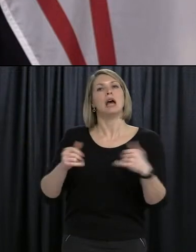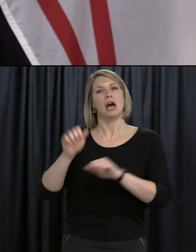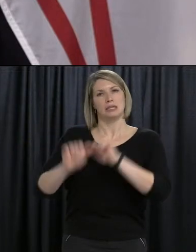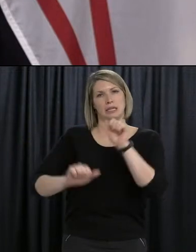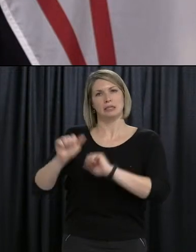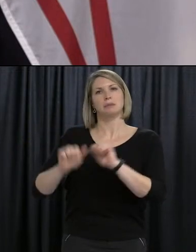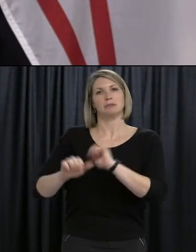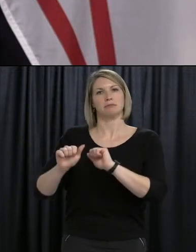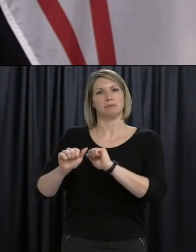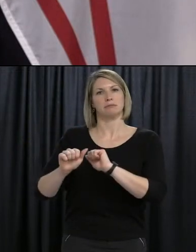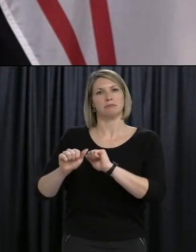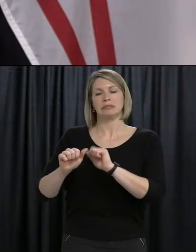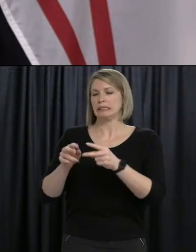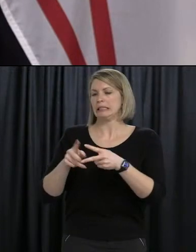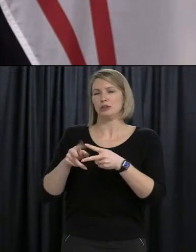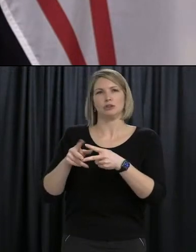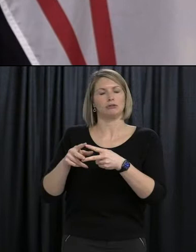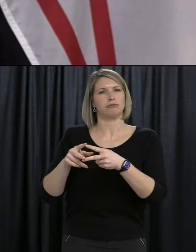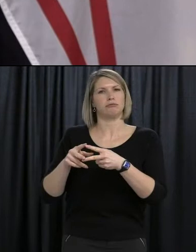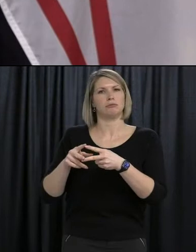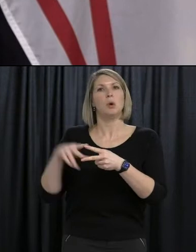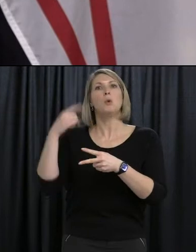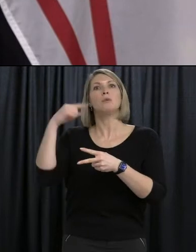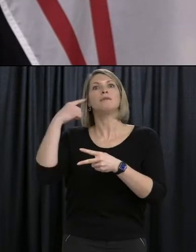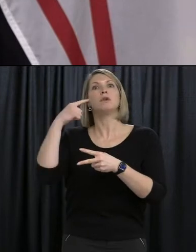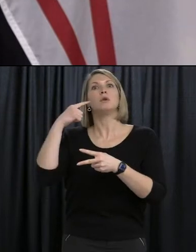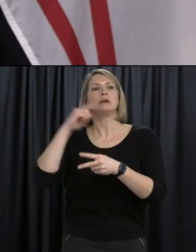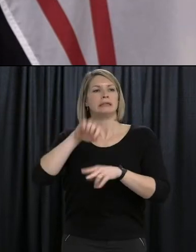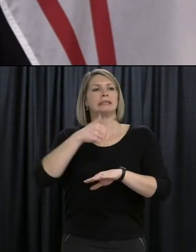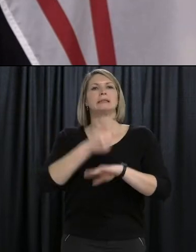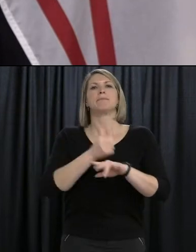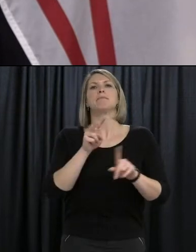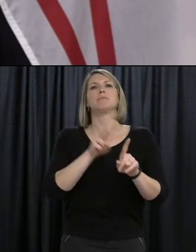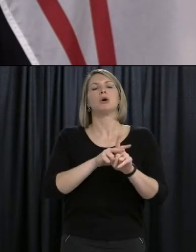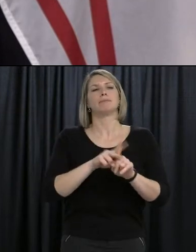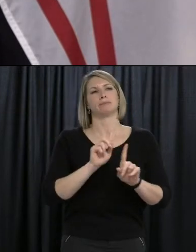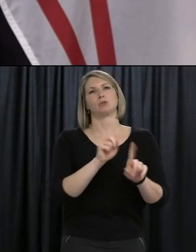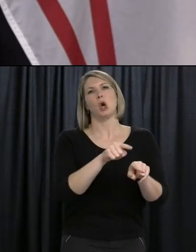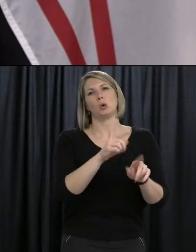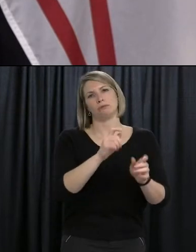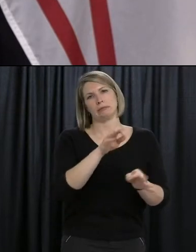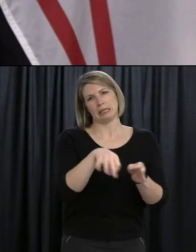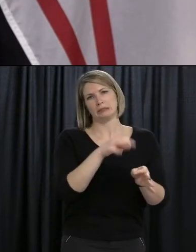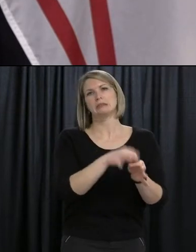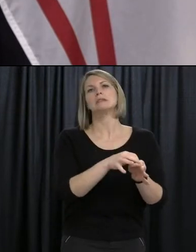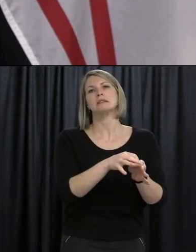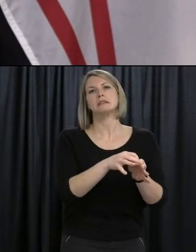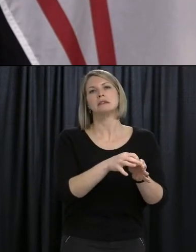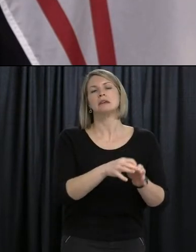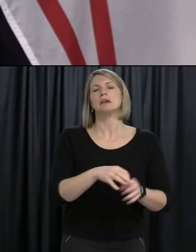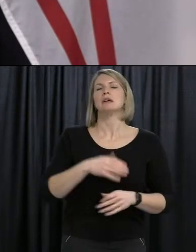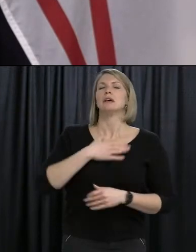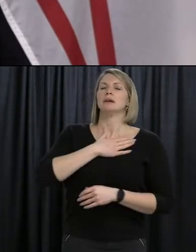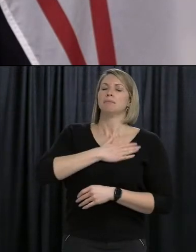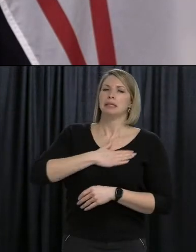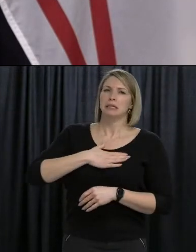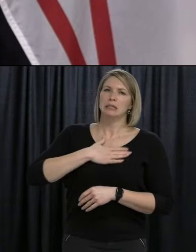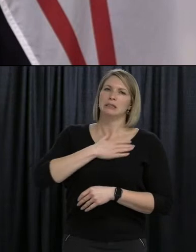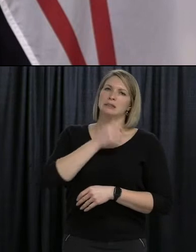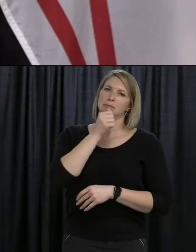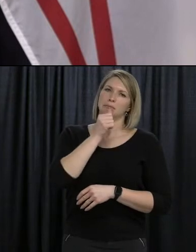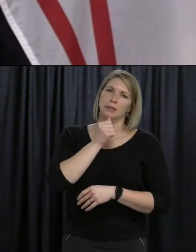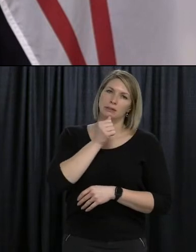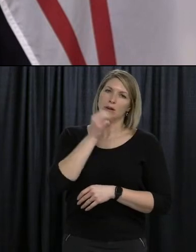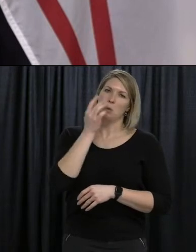to a computer to get referred for an appointment. Your patience is appreciated, as you may encounter a delay